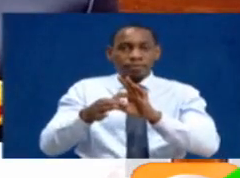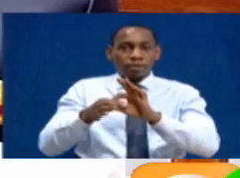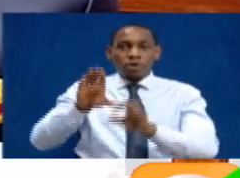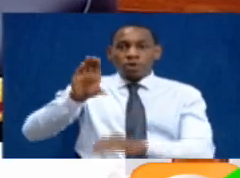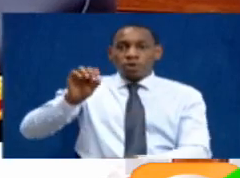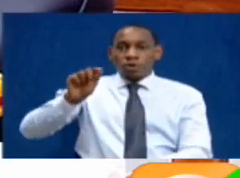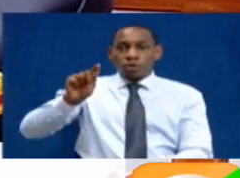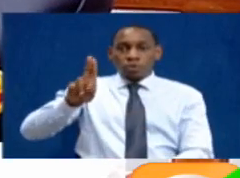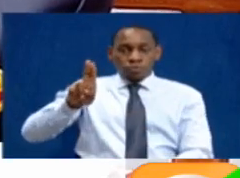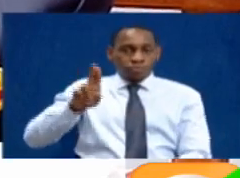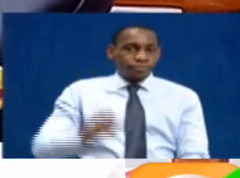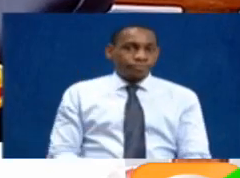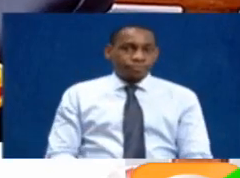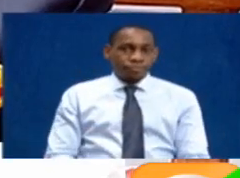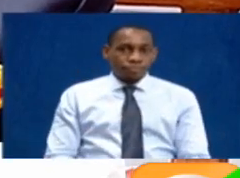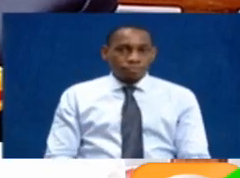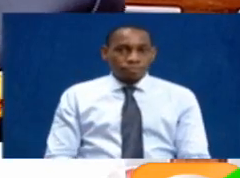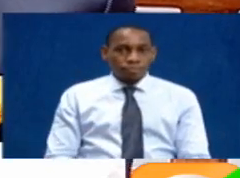secretary.